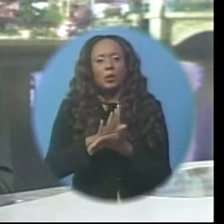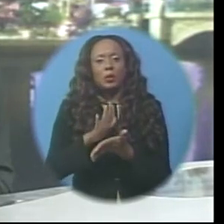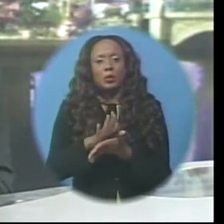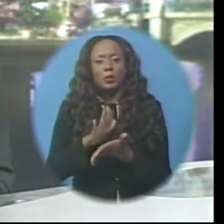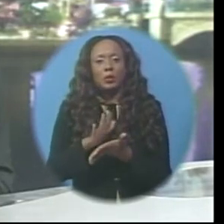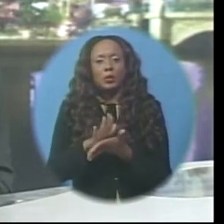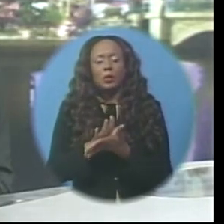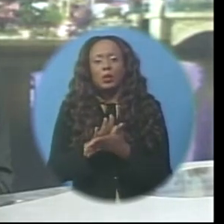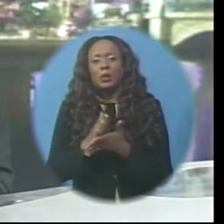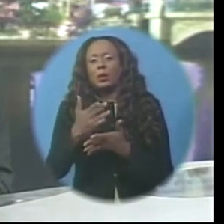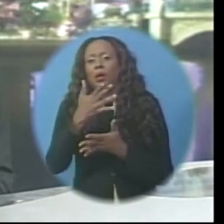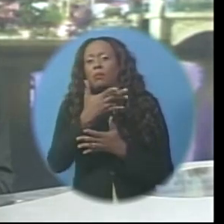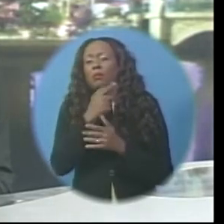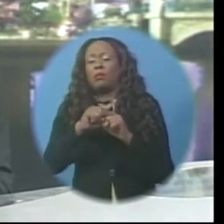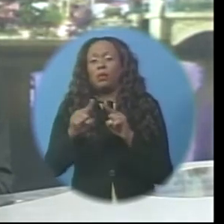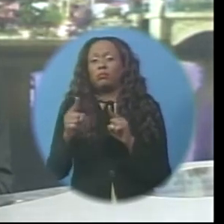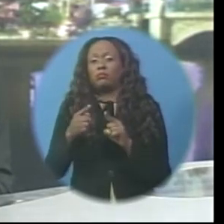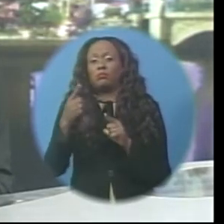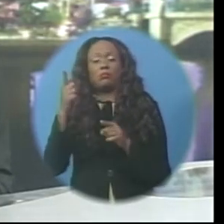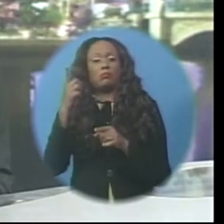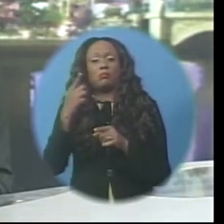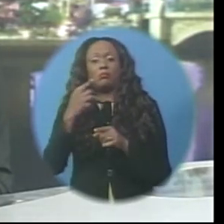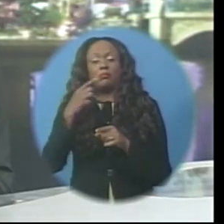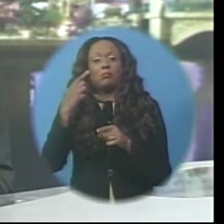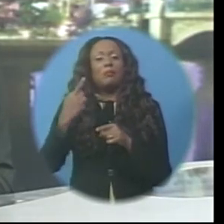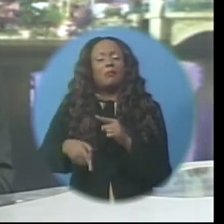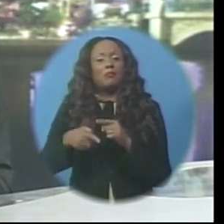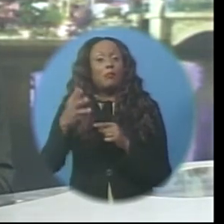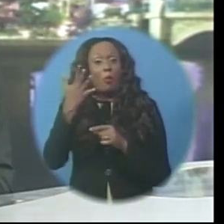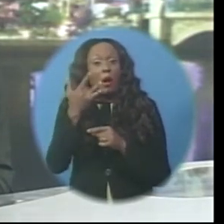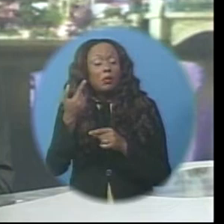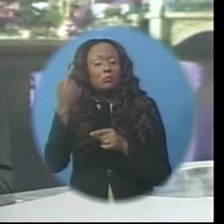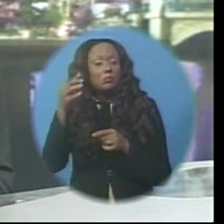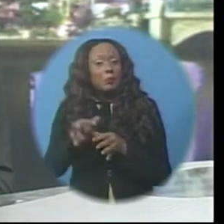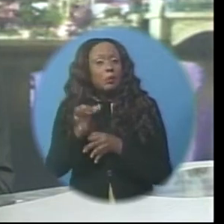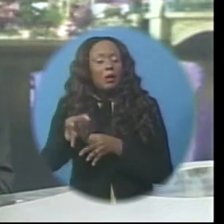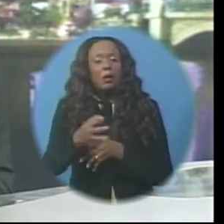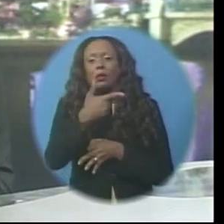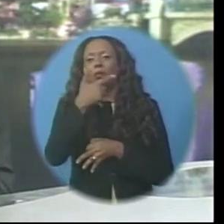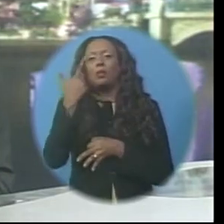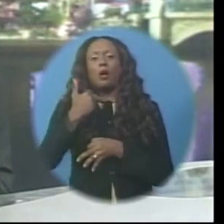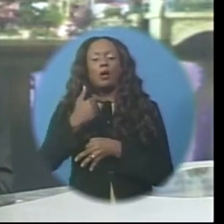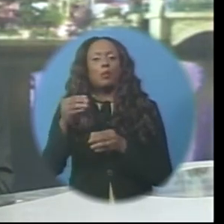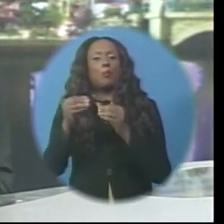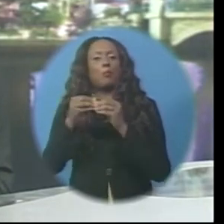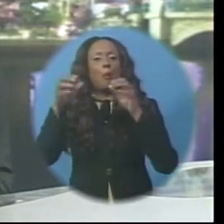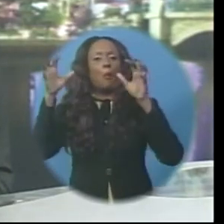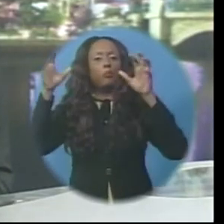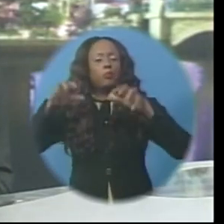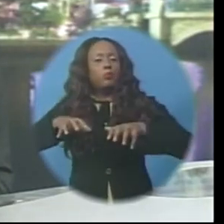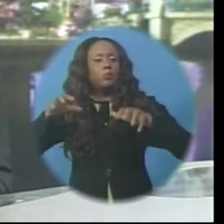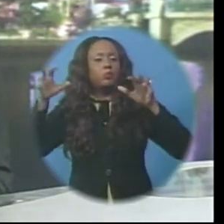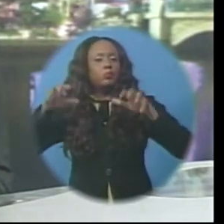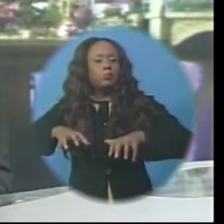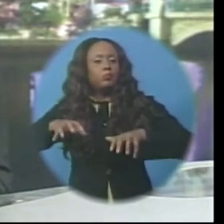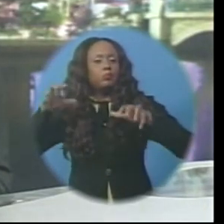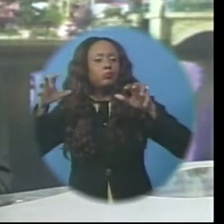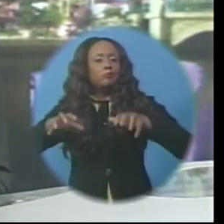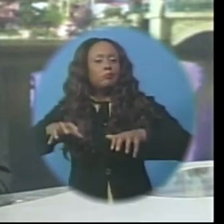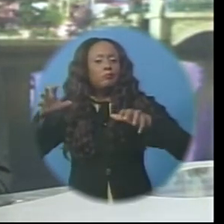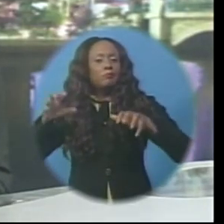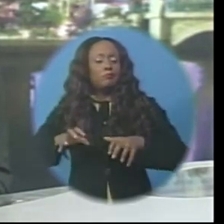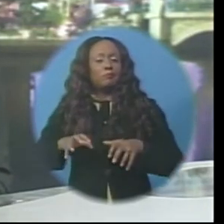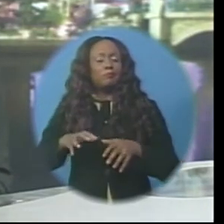deteriorated significantly over the past few days. Schools were due to be opened today after sustaining significant